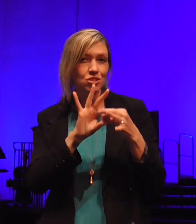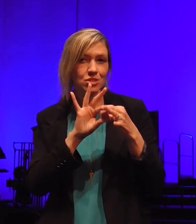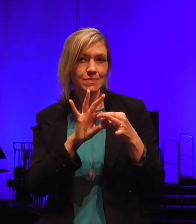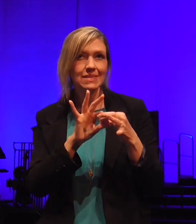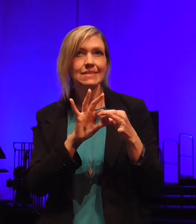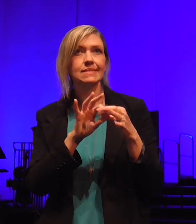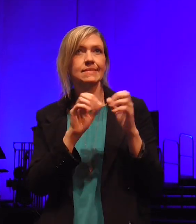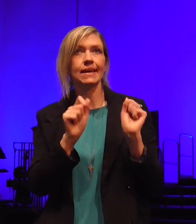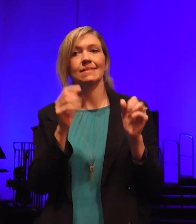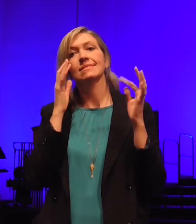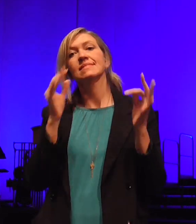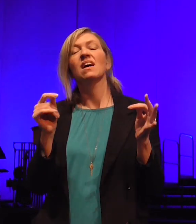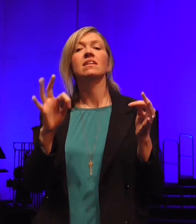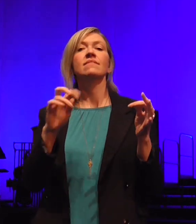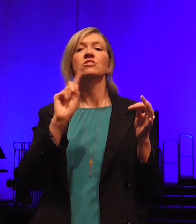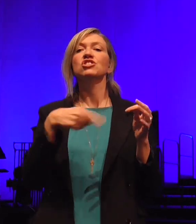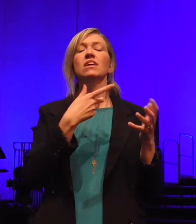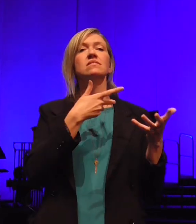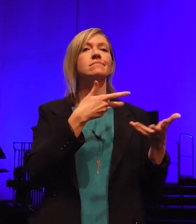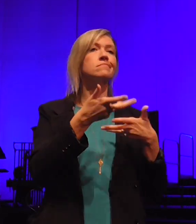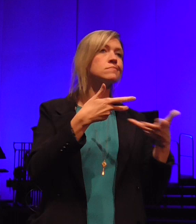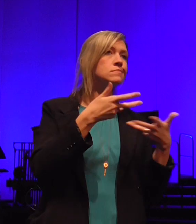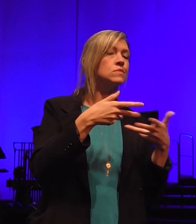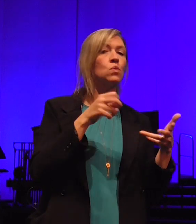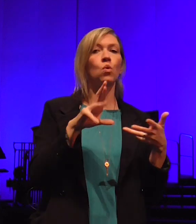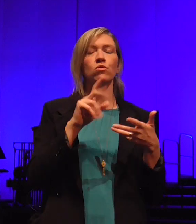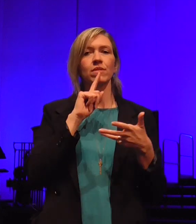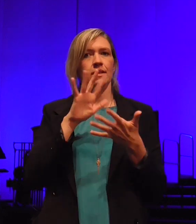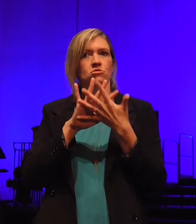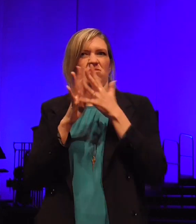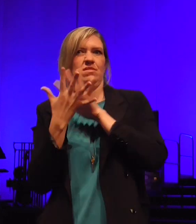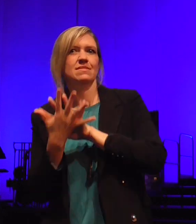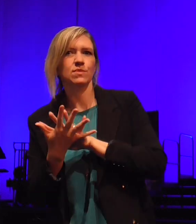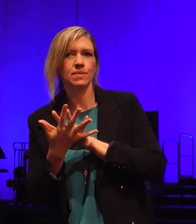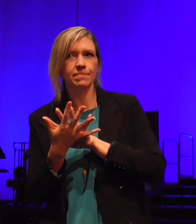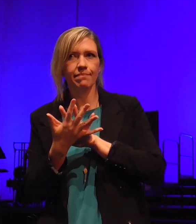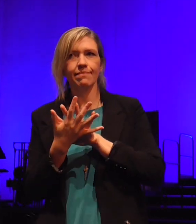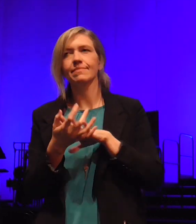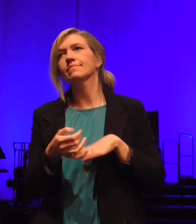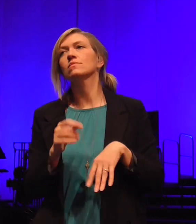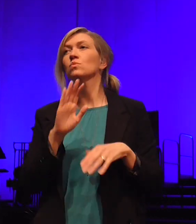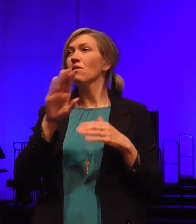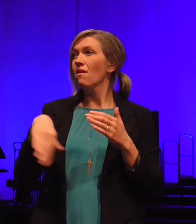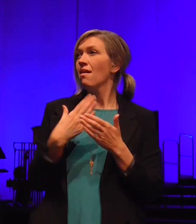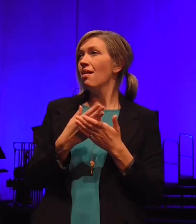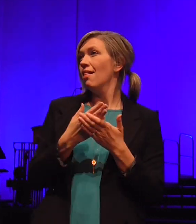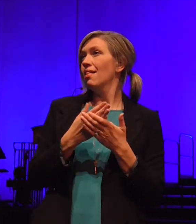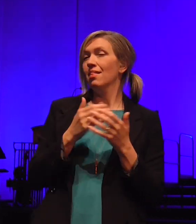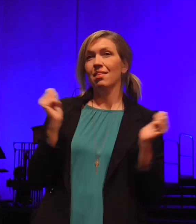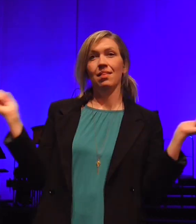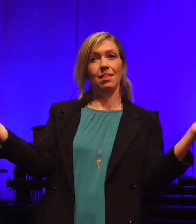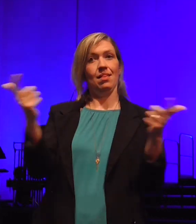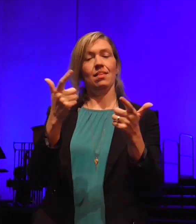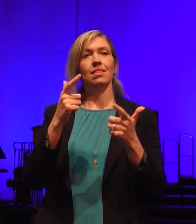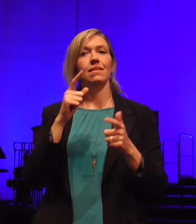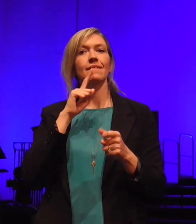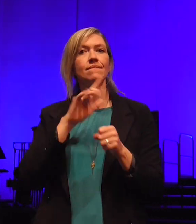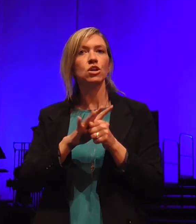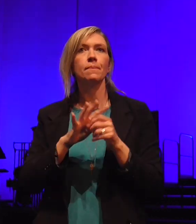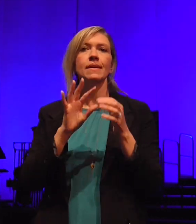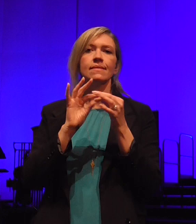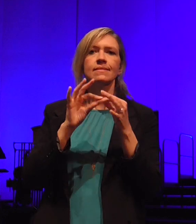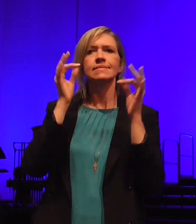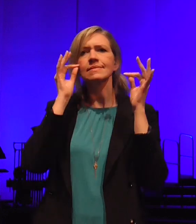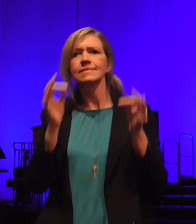if they're just transactional or transformational and deepening. We are all affirming things all of